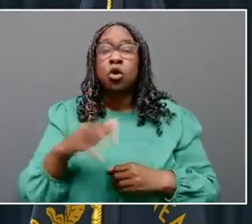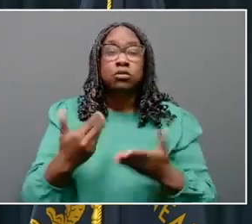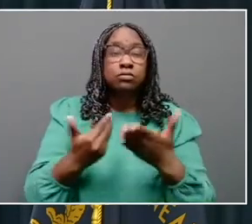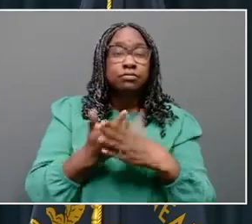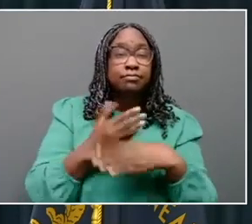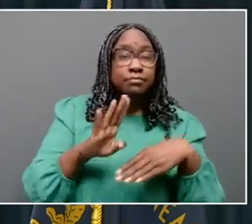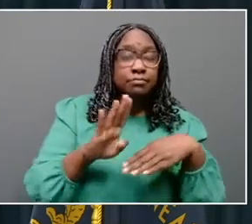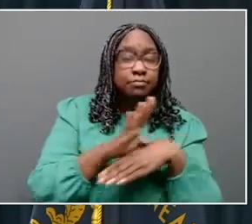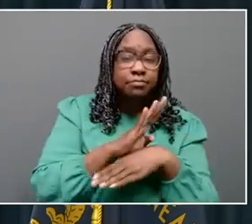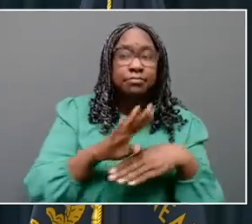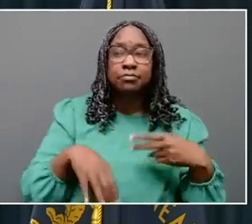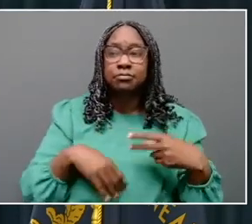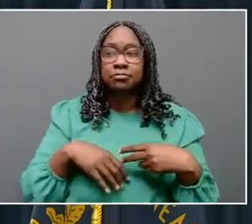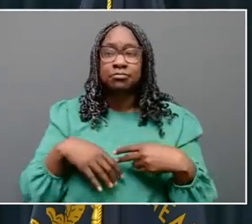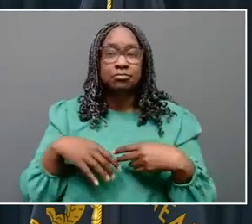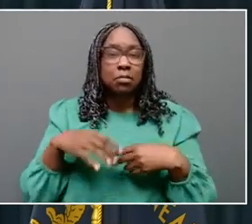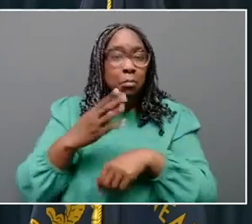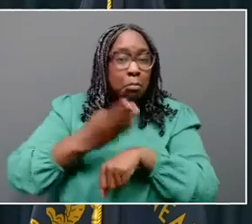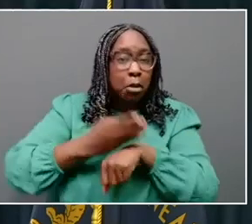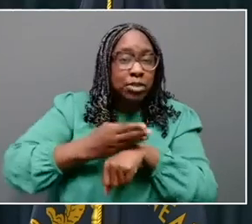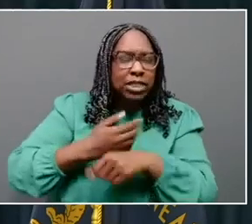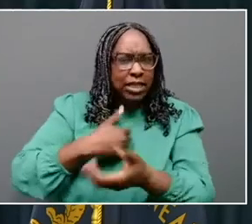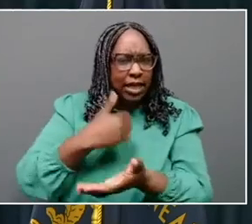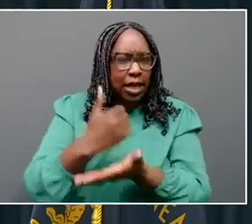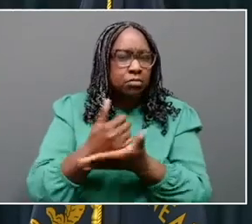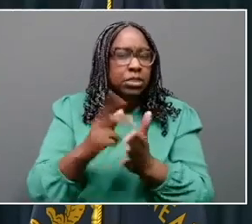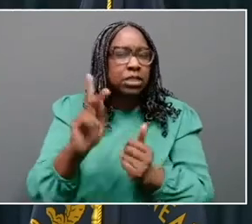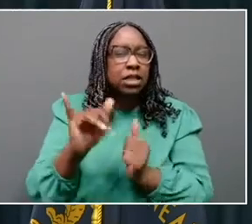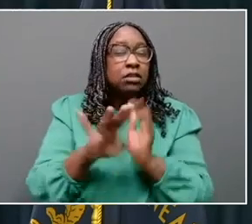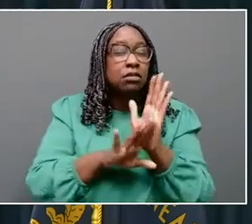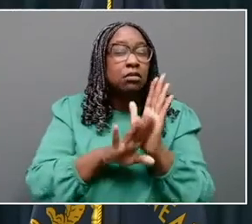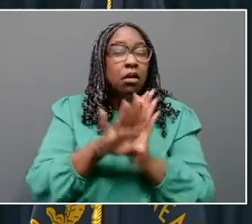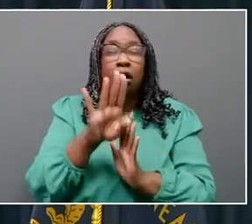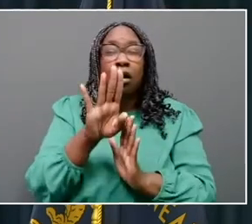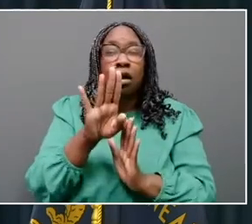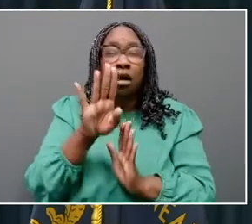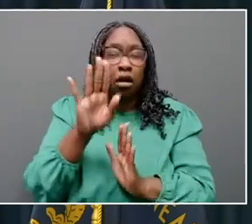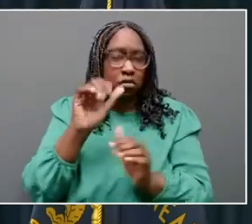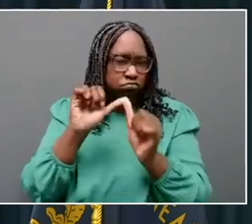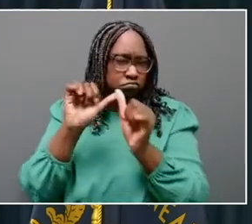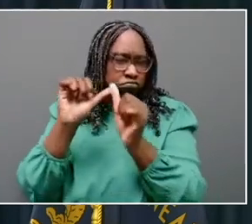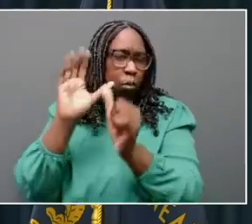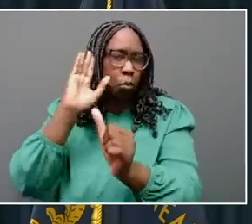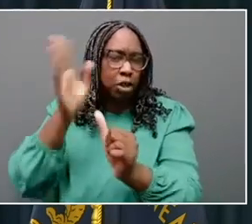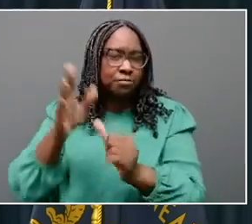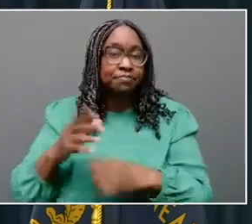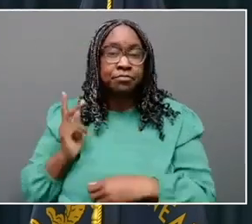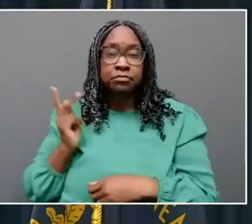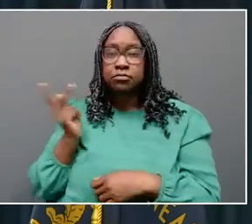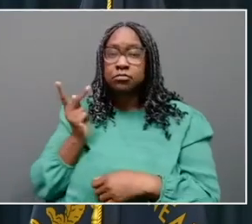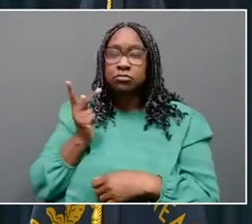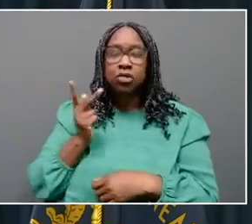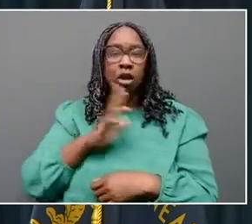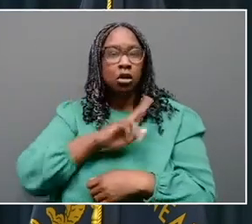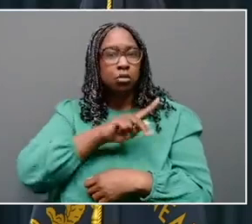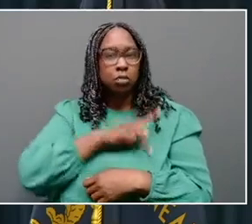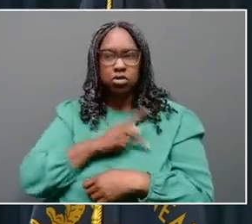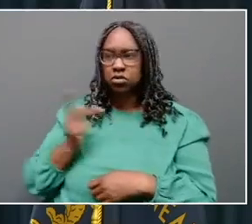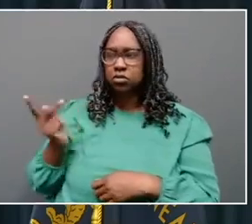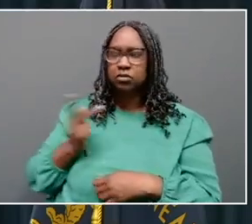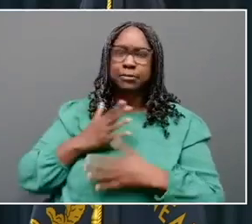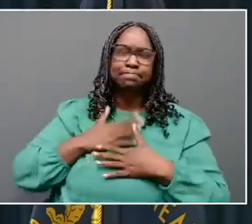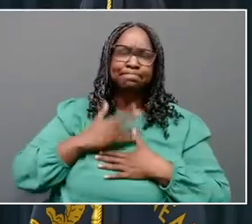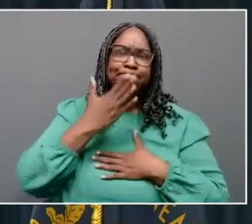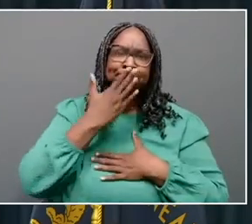helped Kentucky flourish now and will in the future for generations to come. Caleb and I would like to extend a personal thank you to